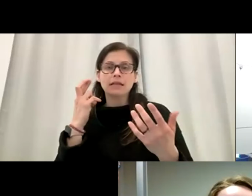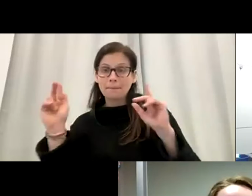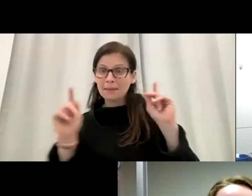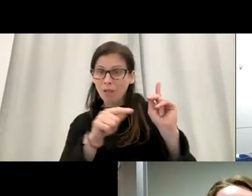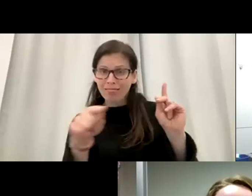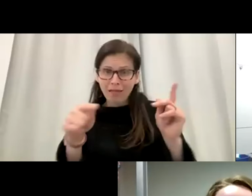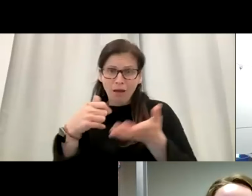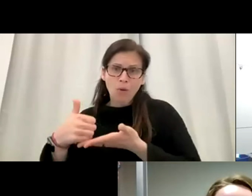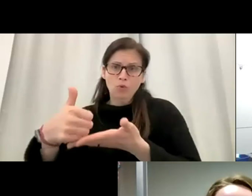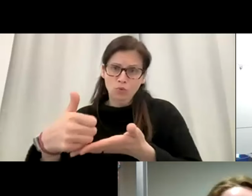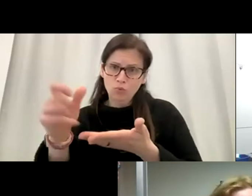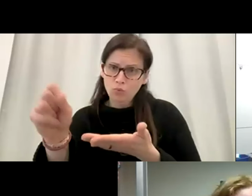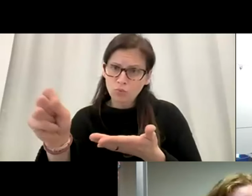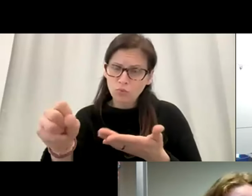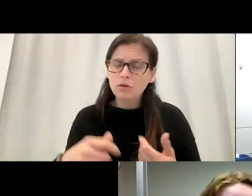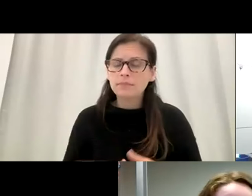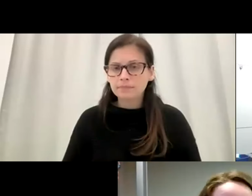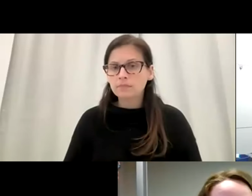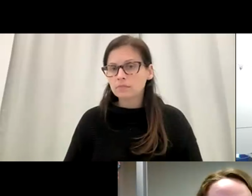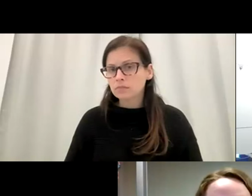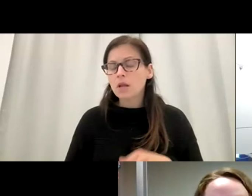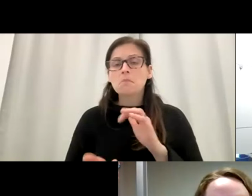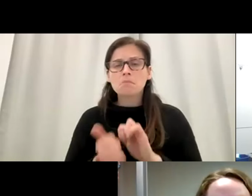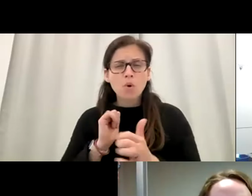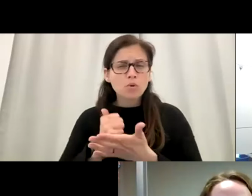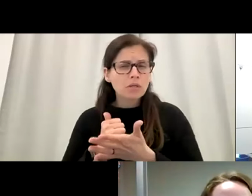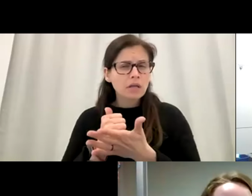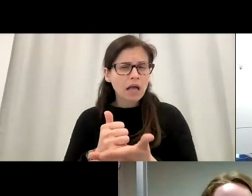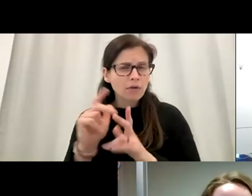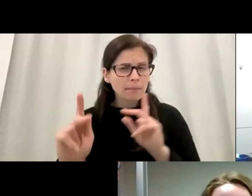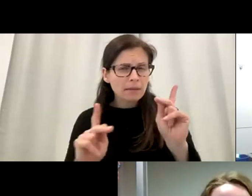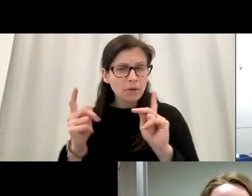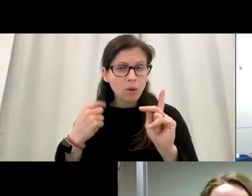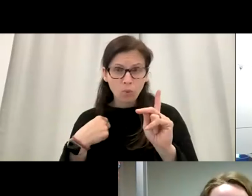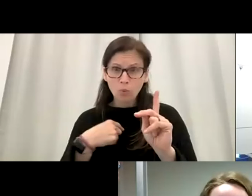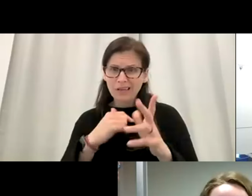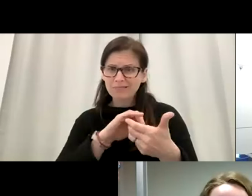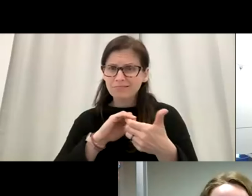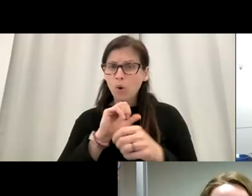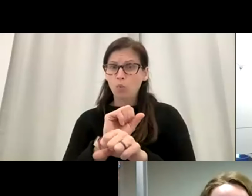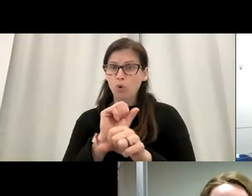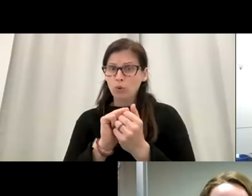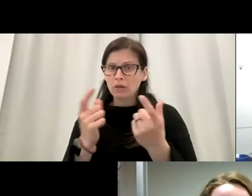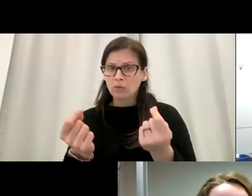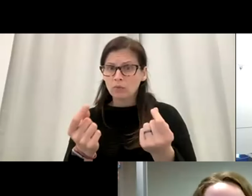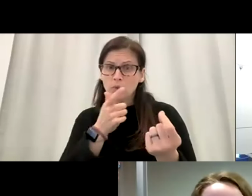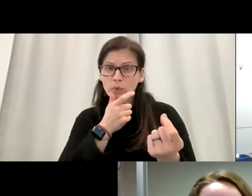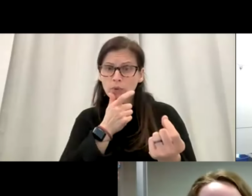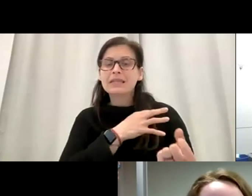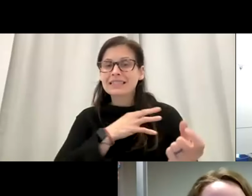you, you know, some of the most helpful folks that we have worked with are those who staff the